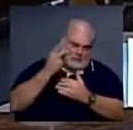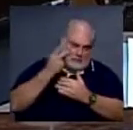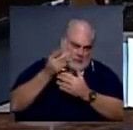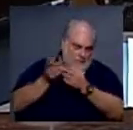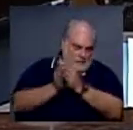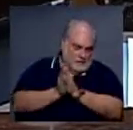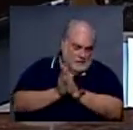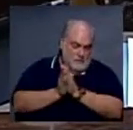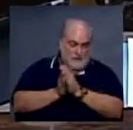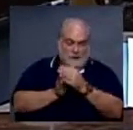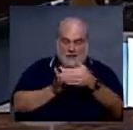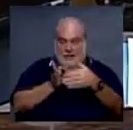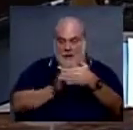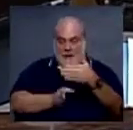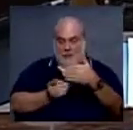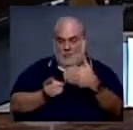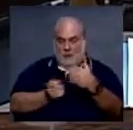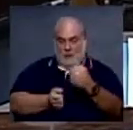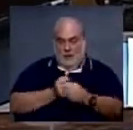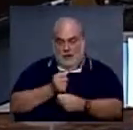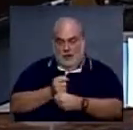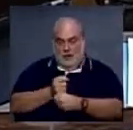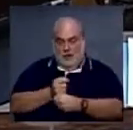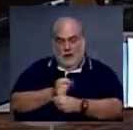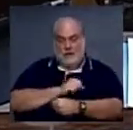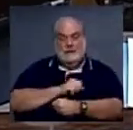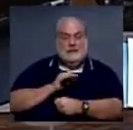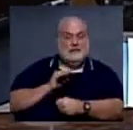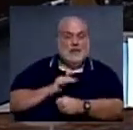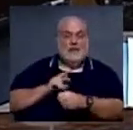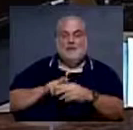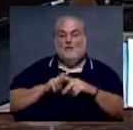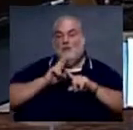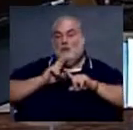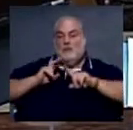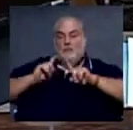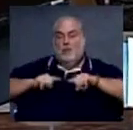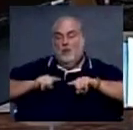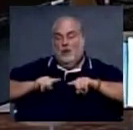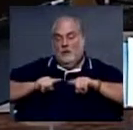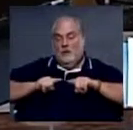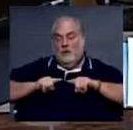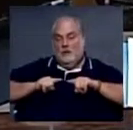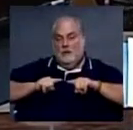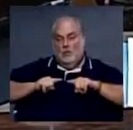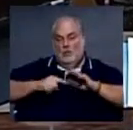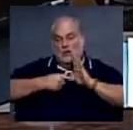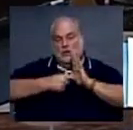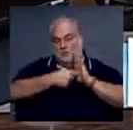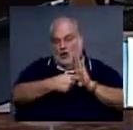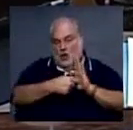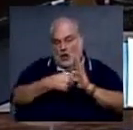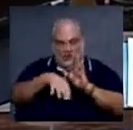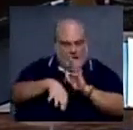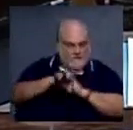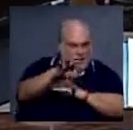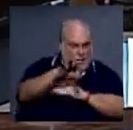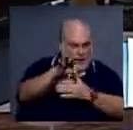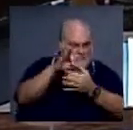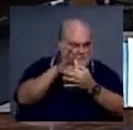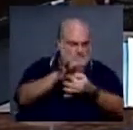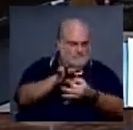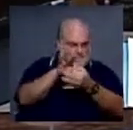the end of the 1 year, I'm asking staff to produce a report that shares their findings with regards to the